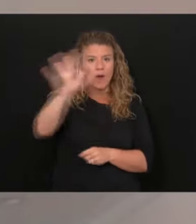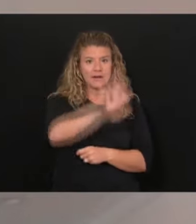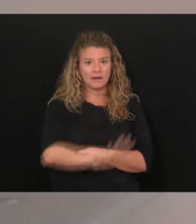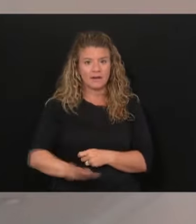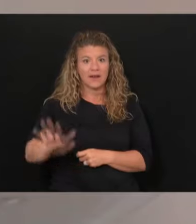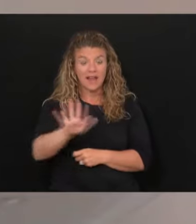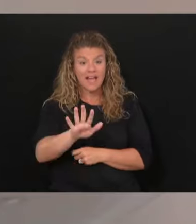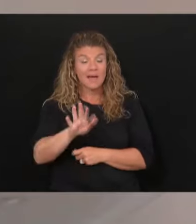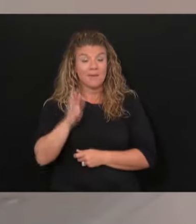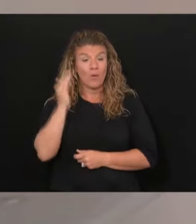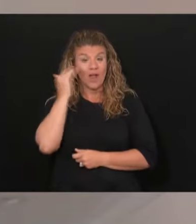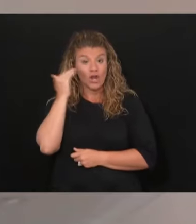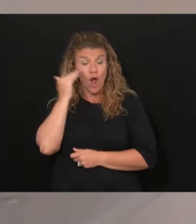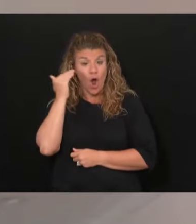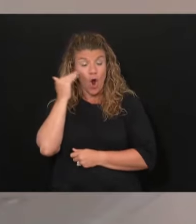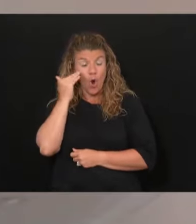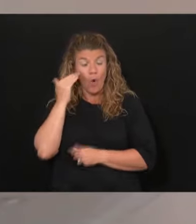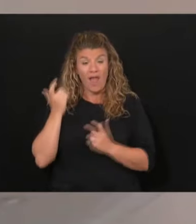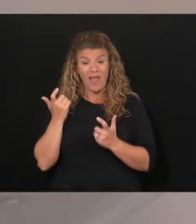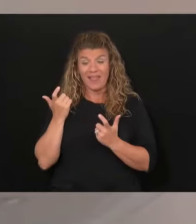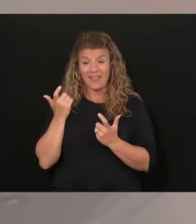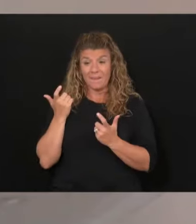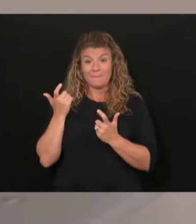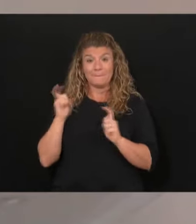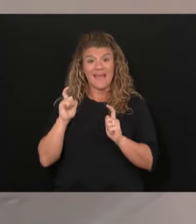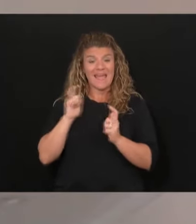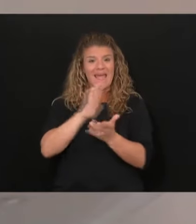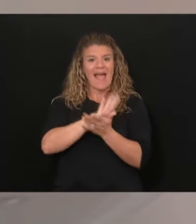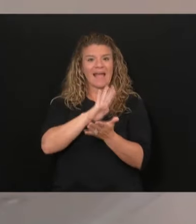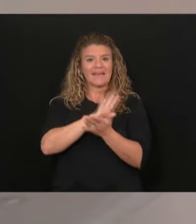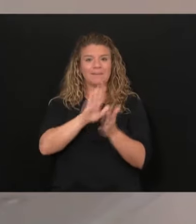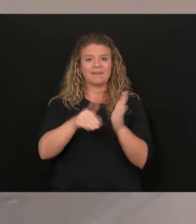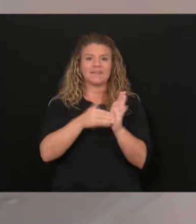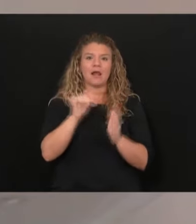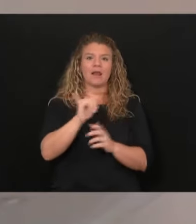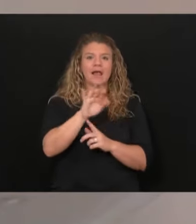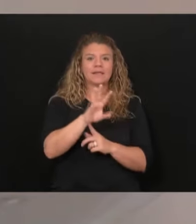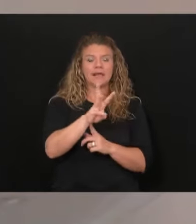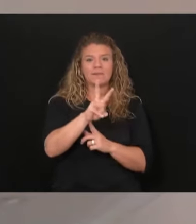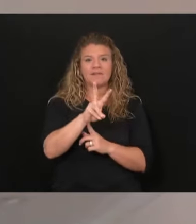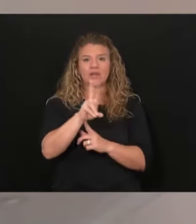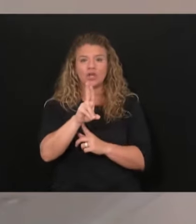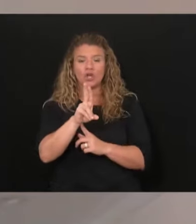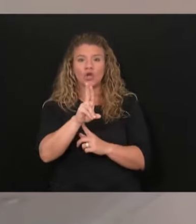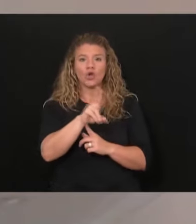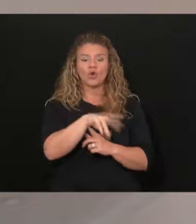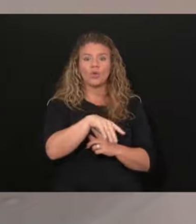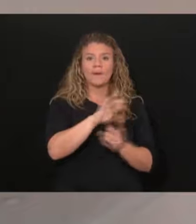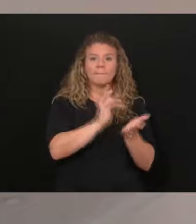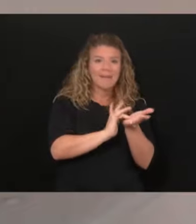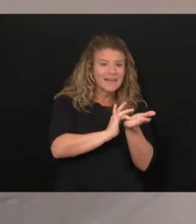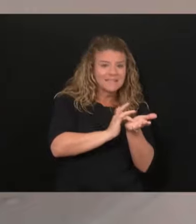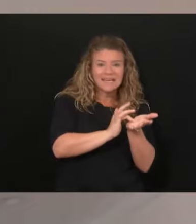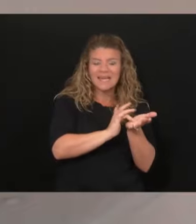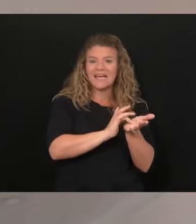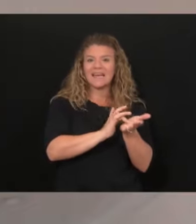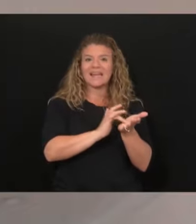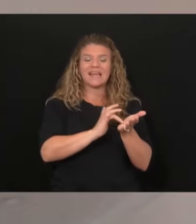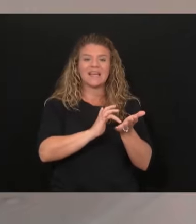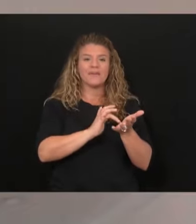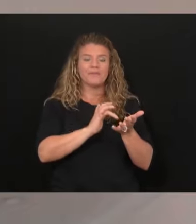know, that big academic medical centers like WVU Medicine, or big tertiary